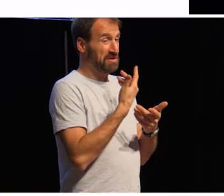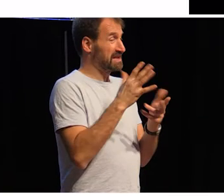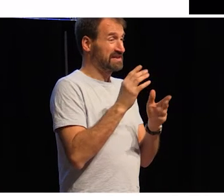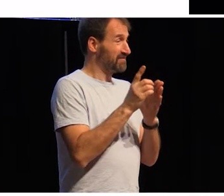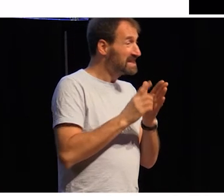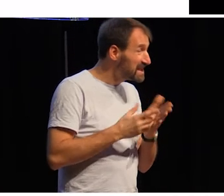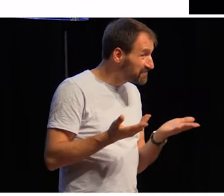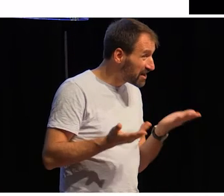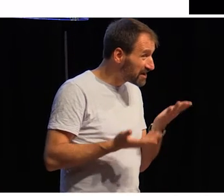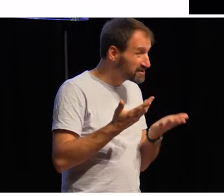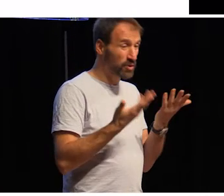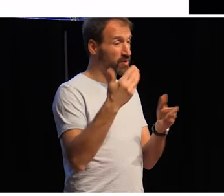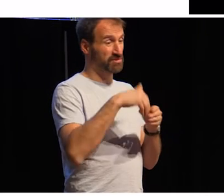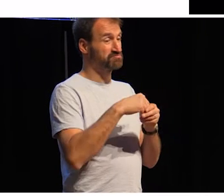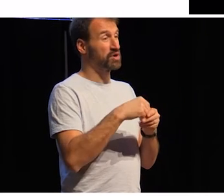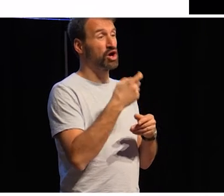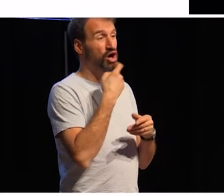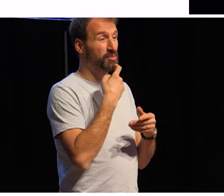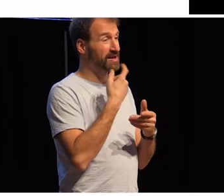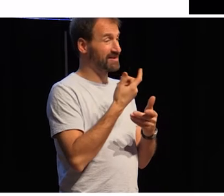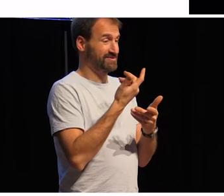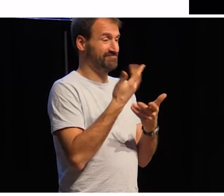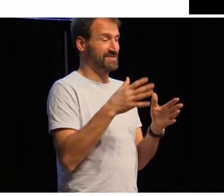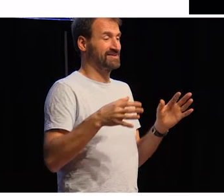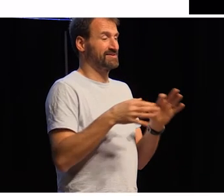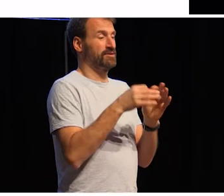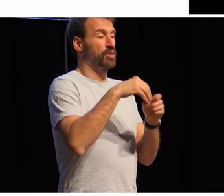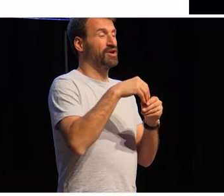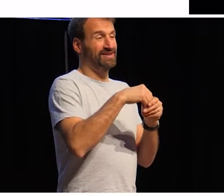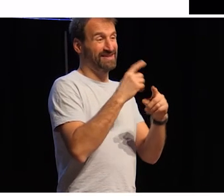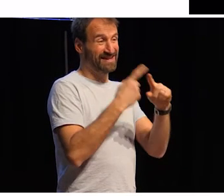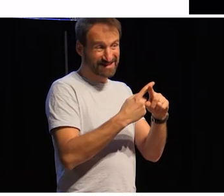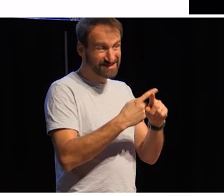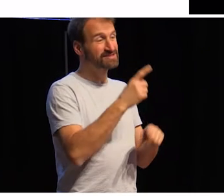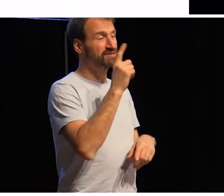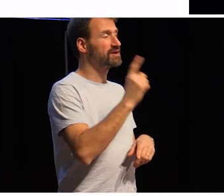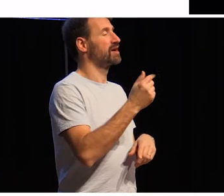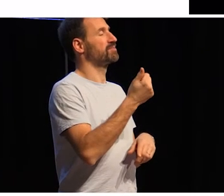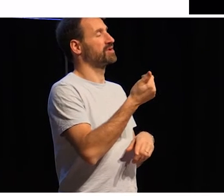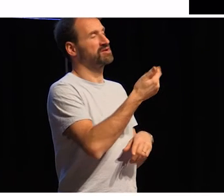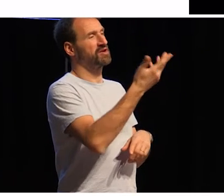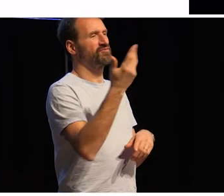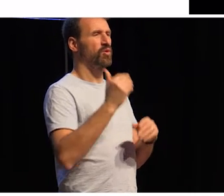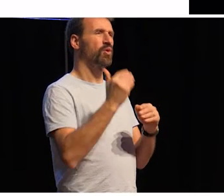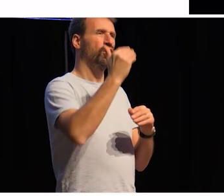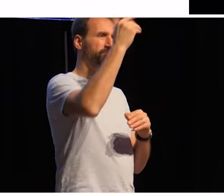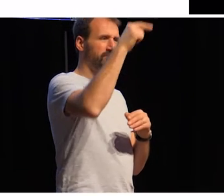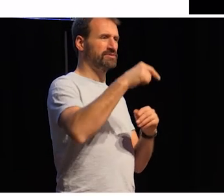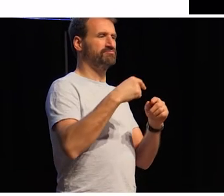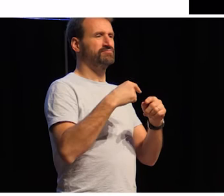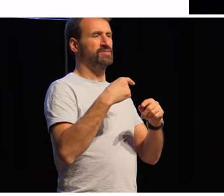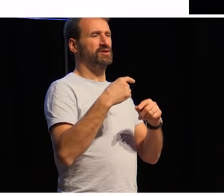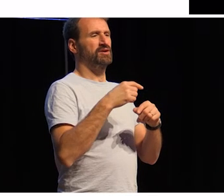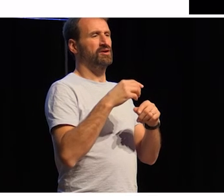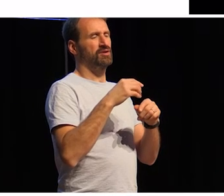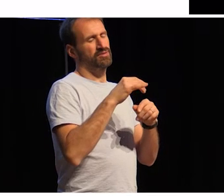It might be that object doesn't have the property x, but somewhere up the prototype chain there is this property, so we